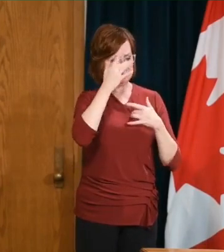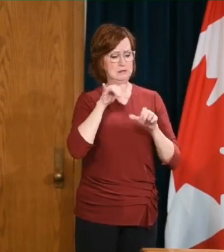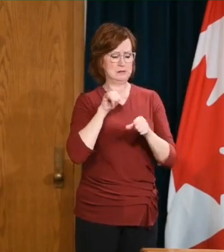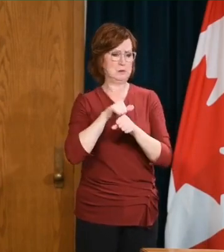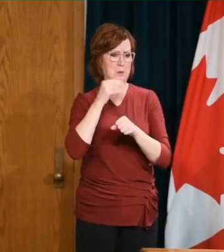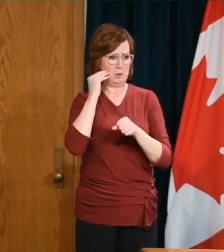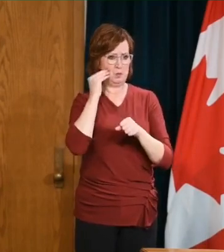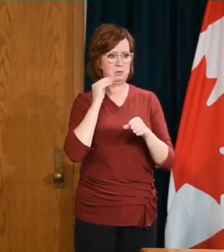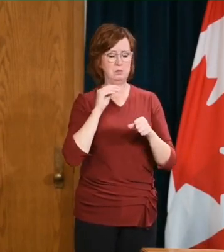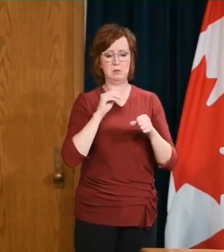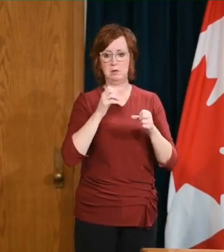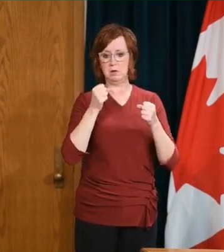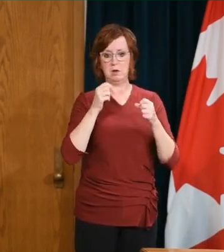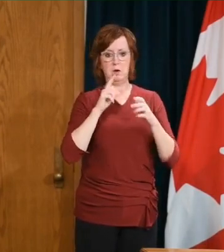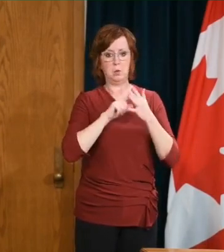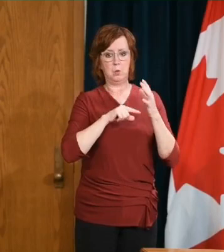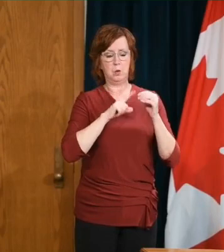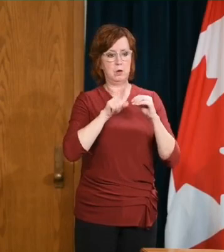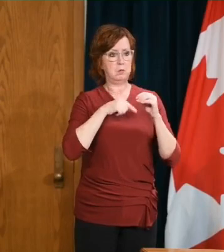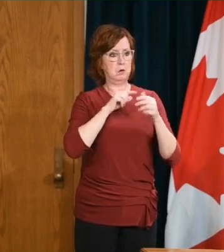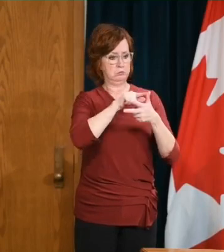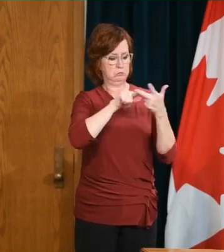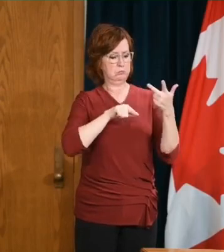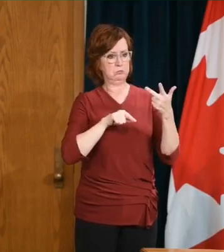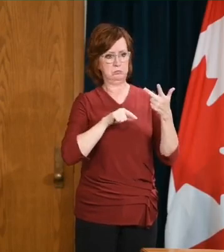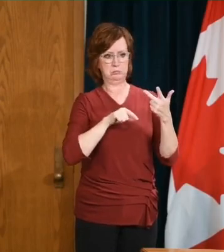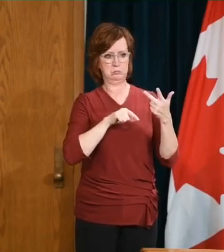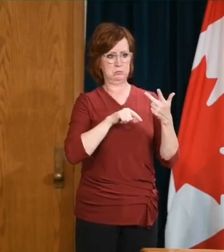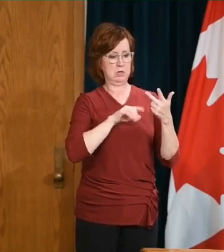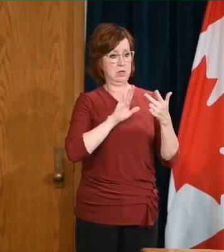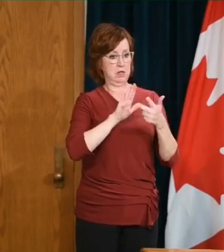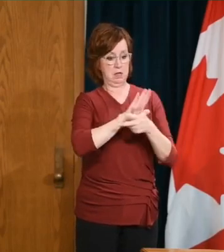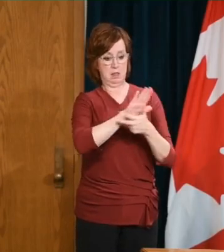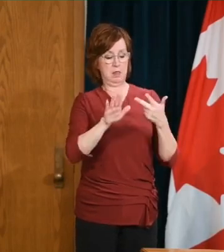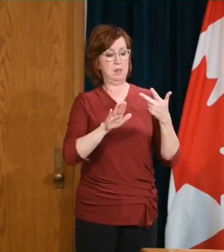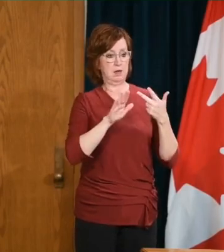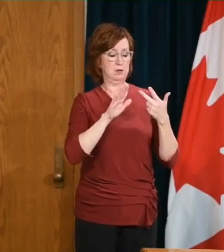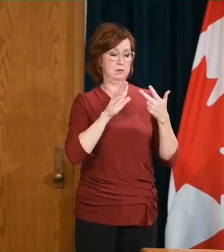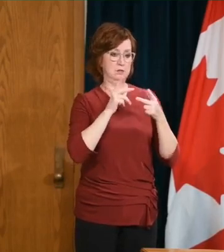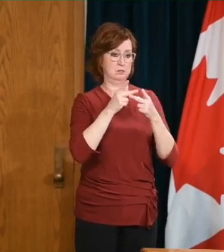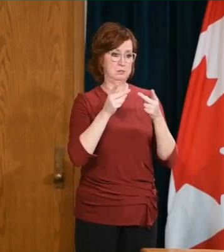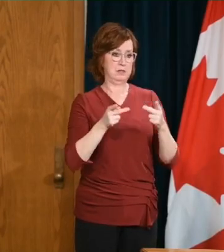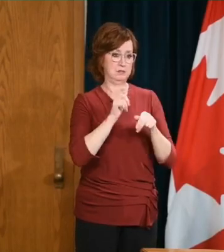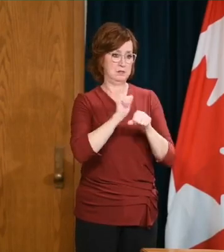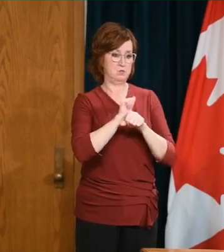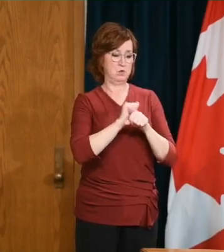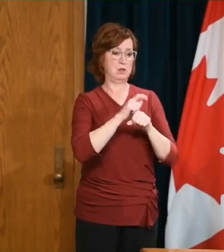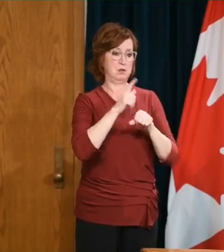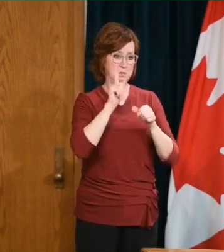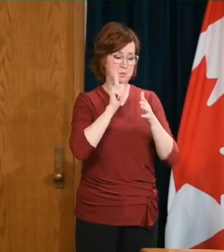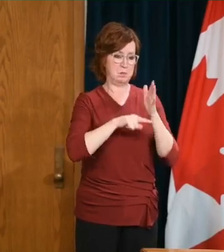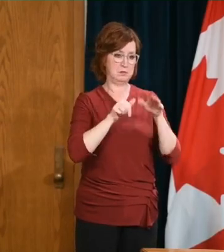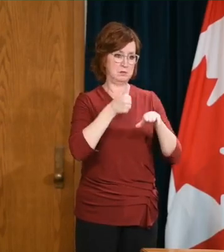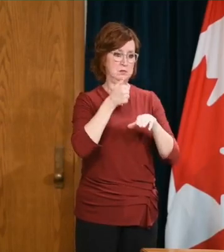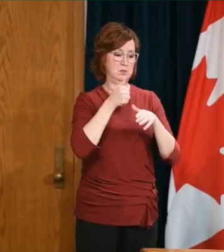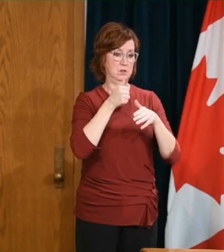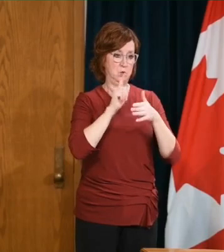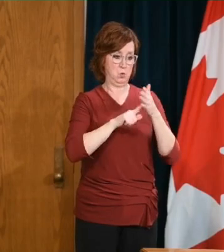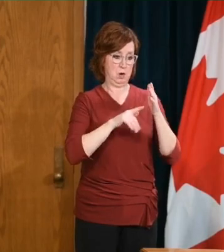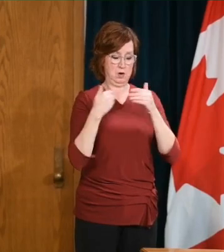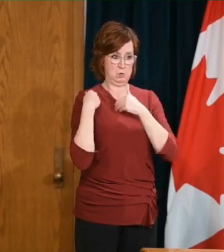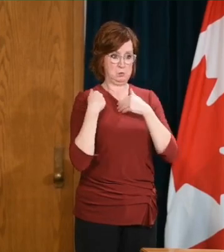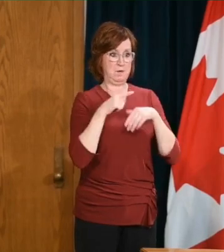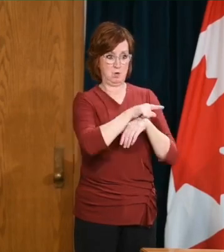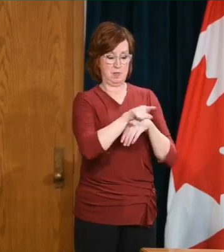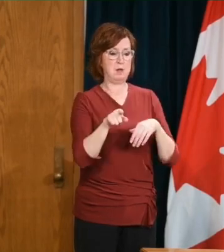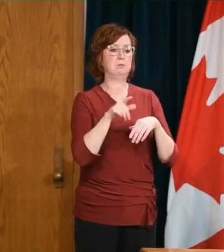employer for many of those settings, but it's up to the employers to implement that in a way that promotes continuity of service, but also is able to screen